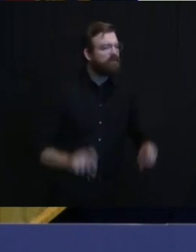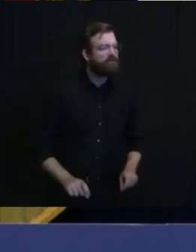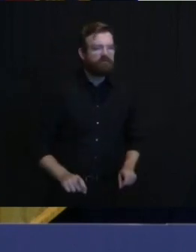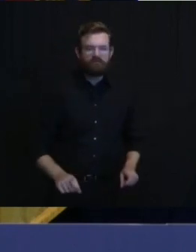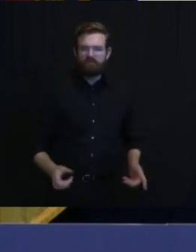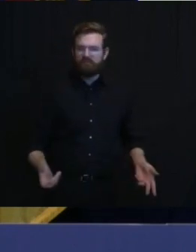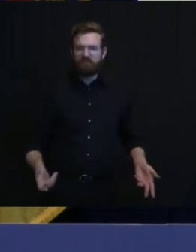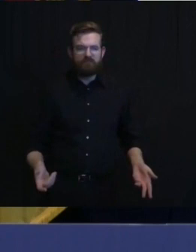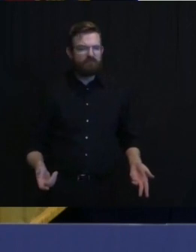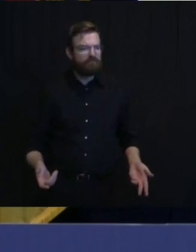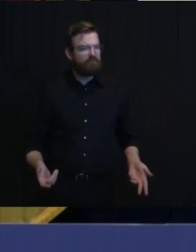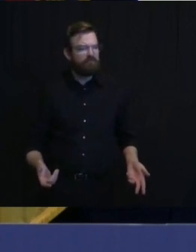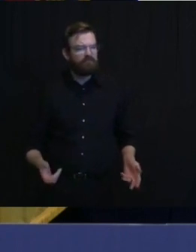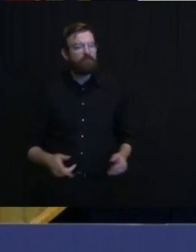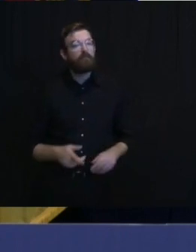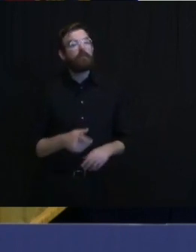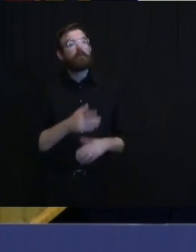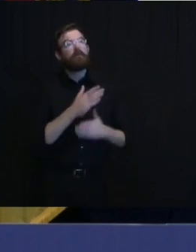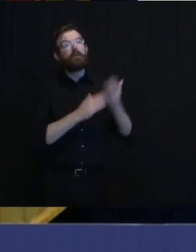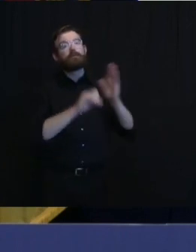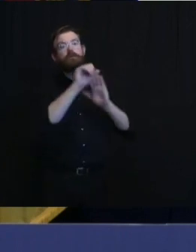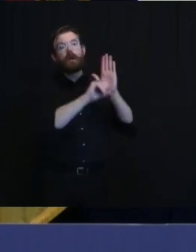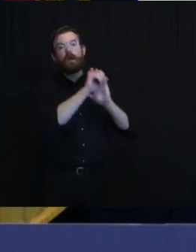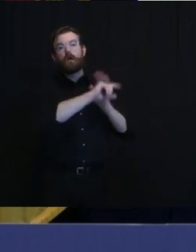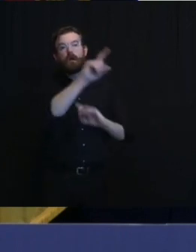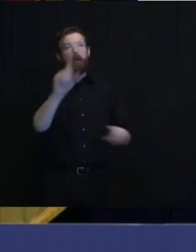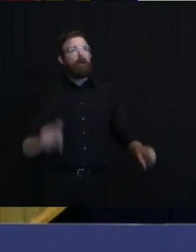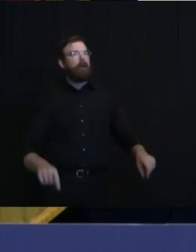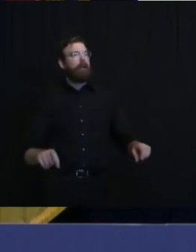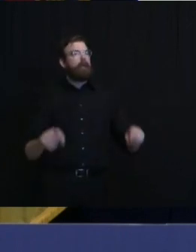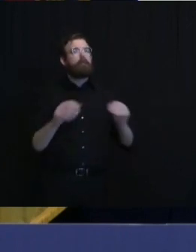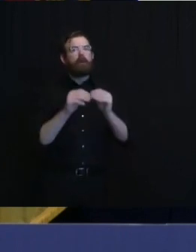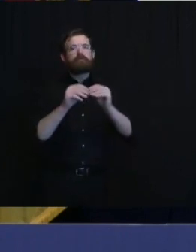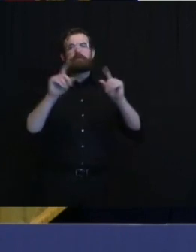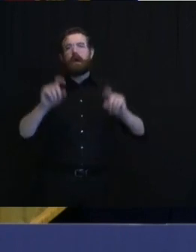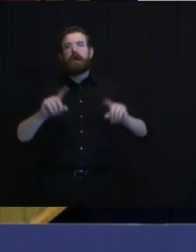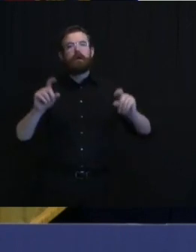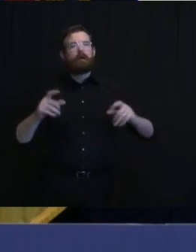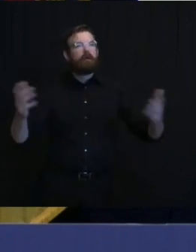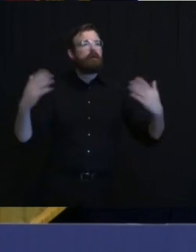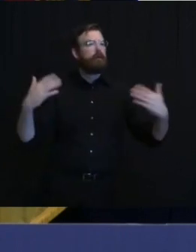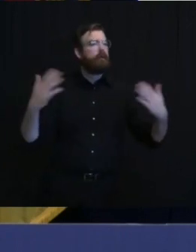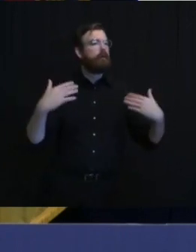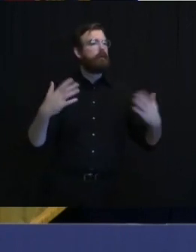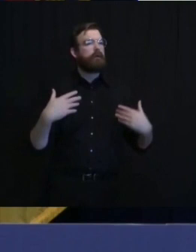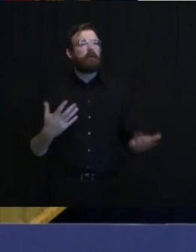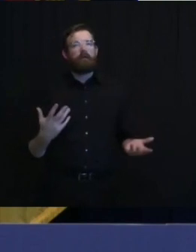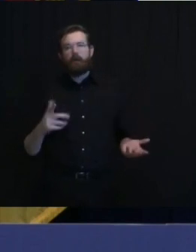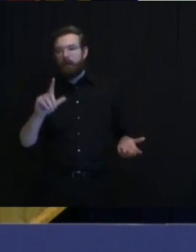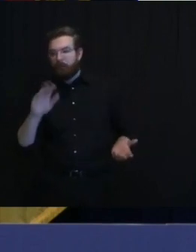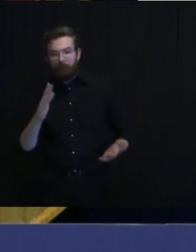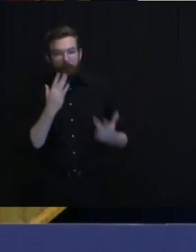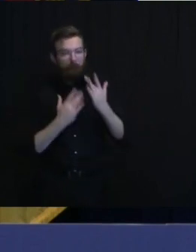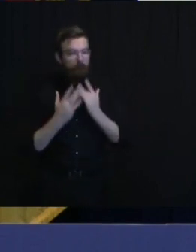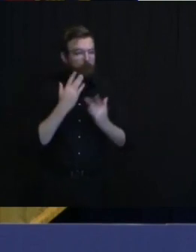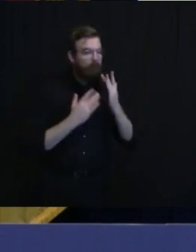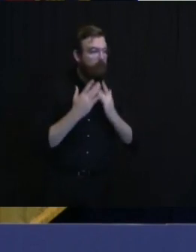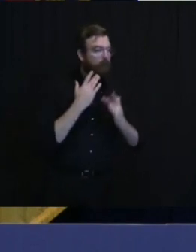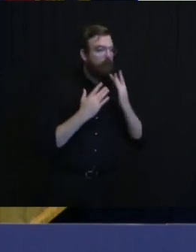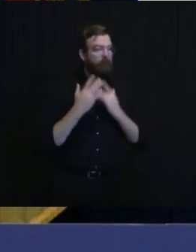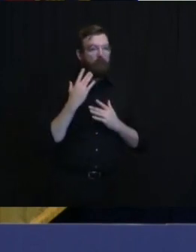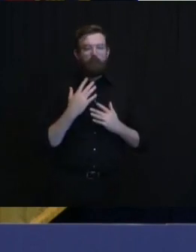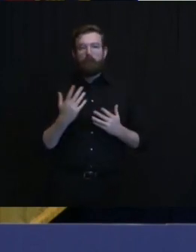their turnaround time has clearly slowed, Judy, since say a month ago. That's a national reality. But in terms of